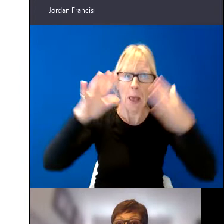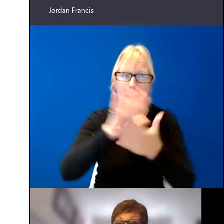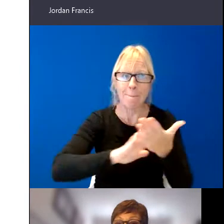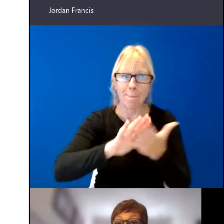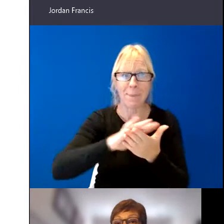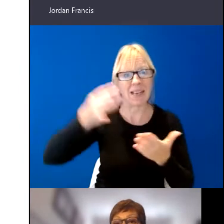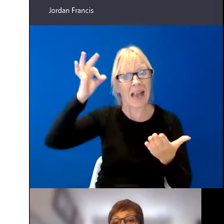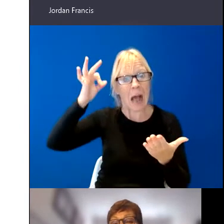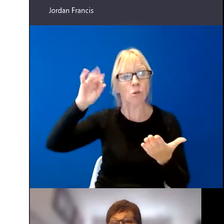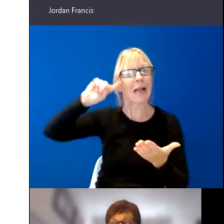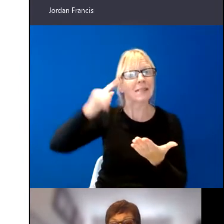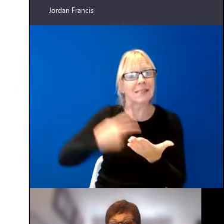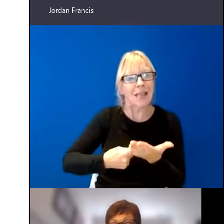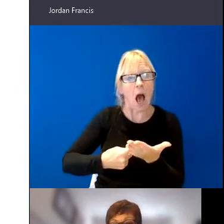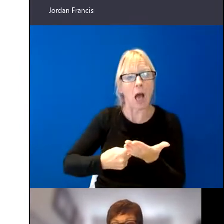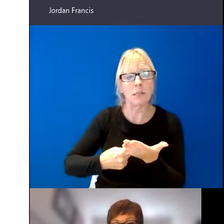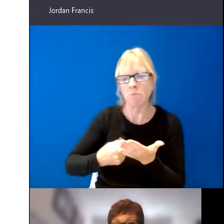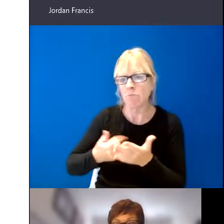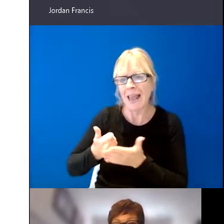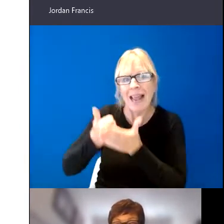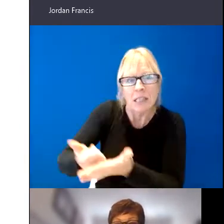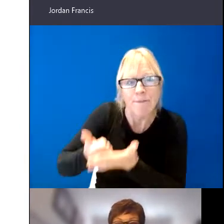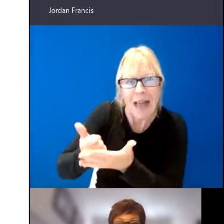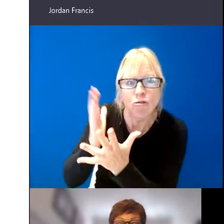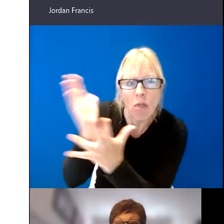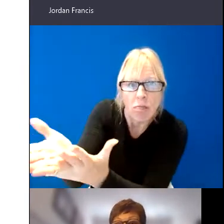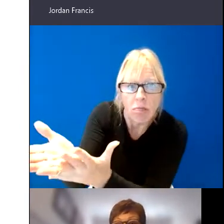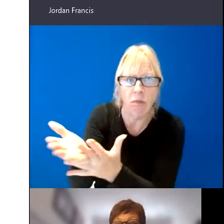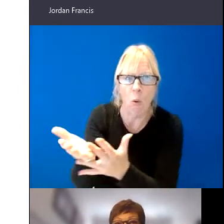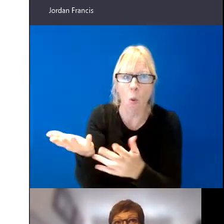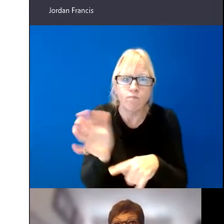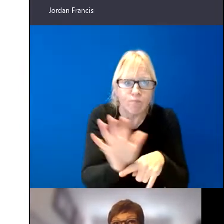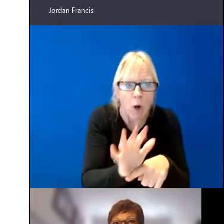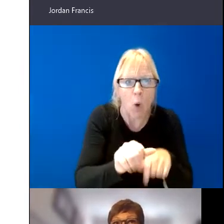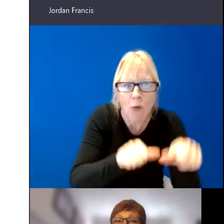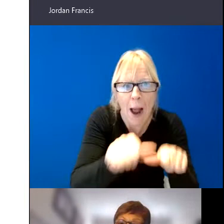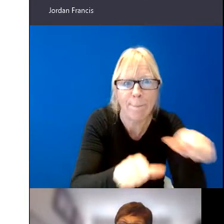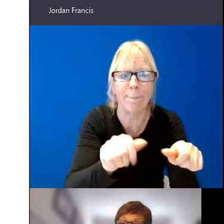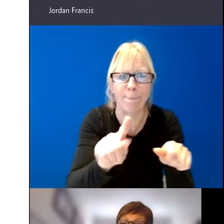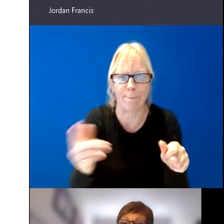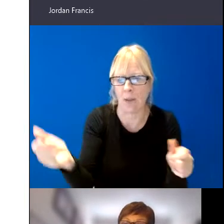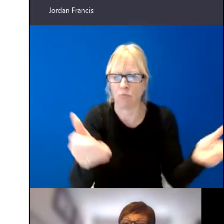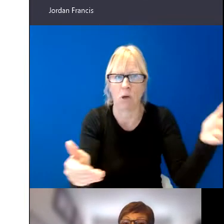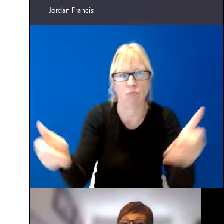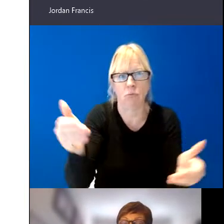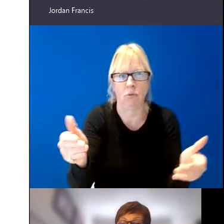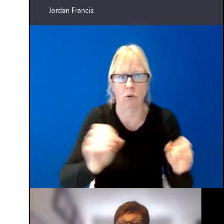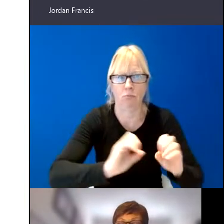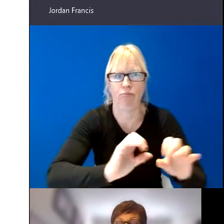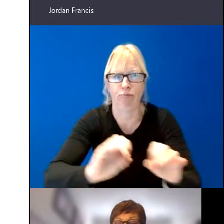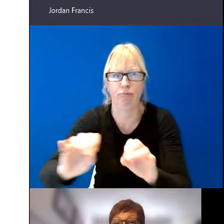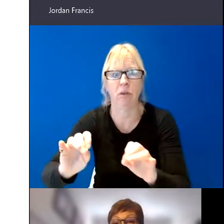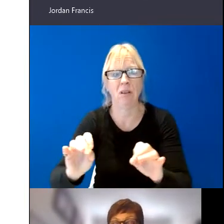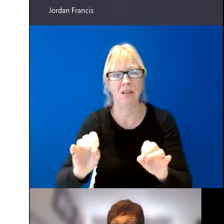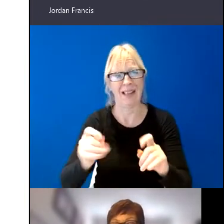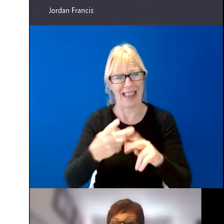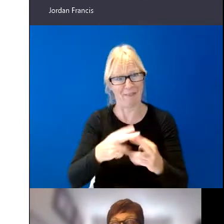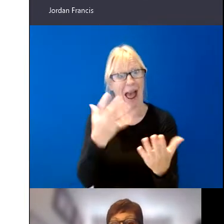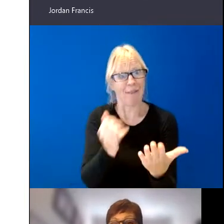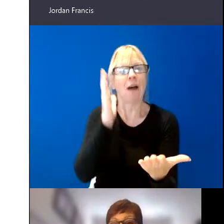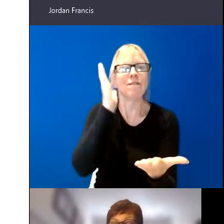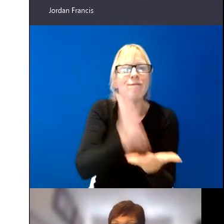or services that might address some of those health inequalities. And we believe that, you know, you make better decisions if you've got facts at your